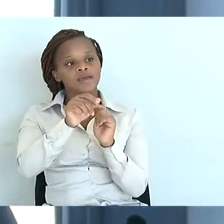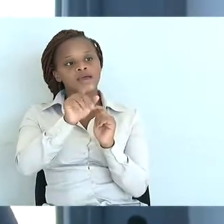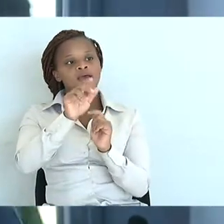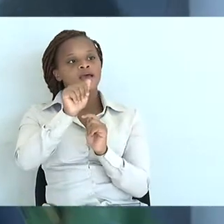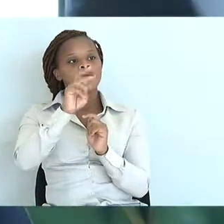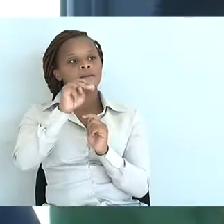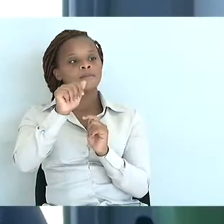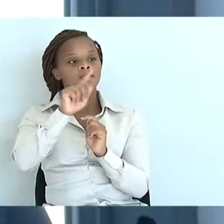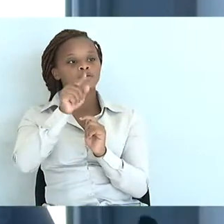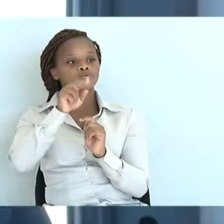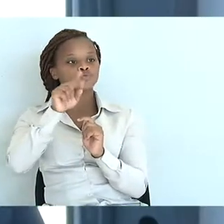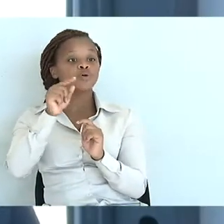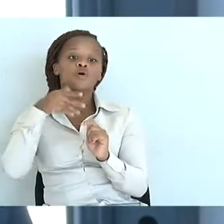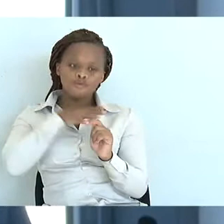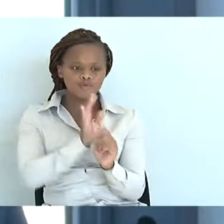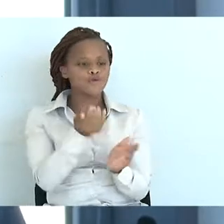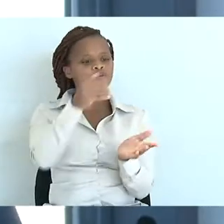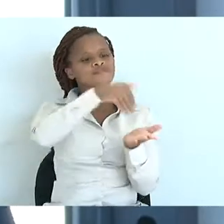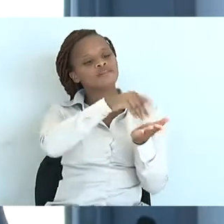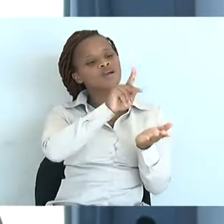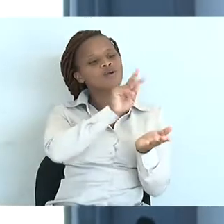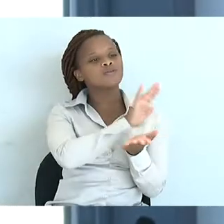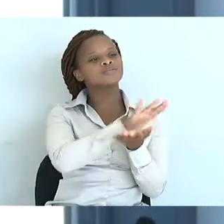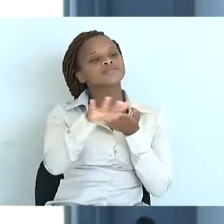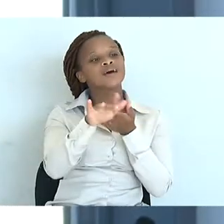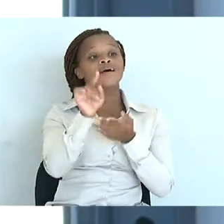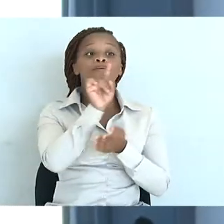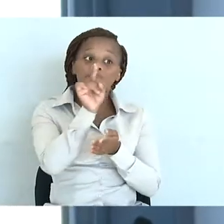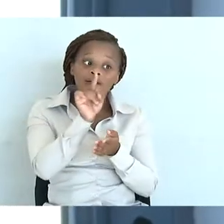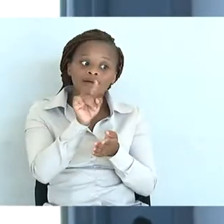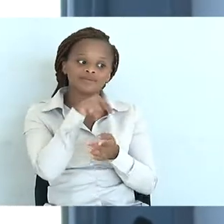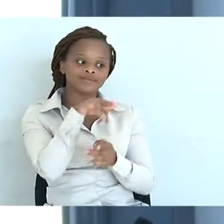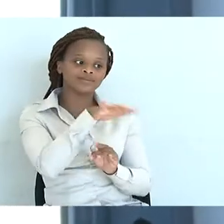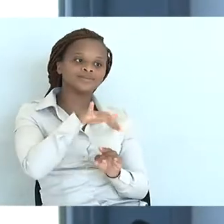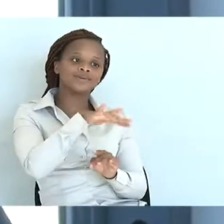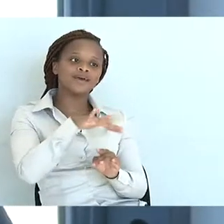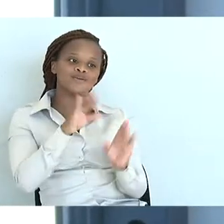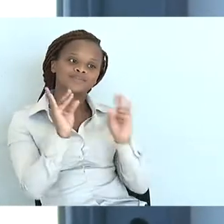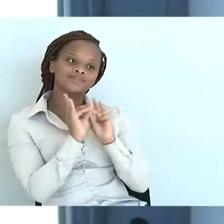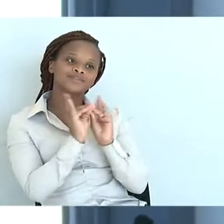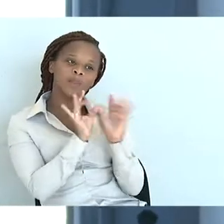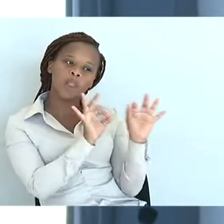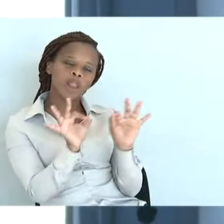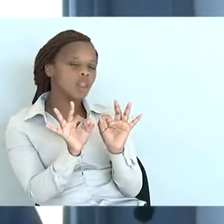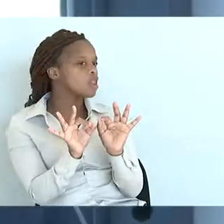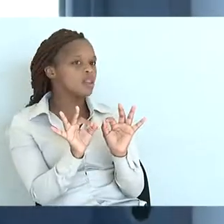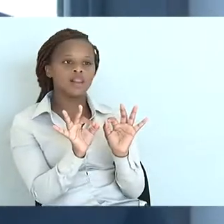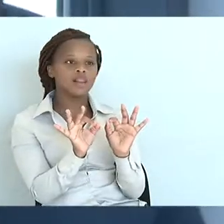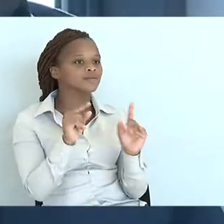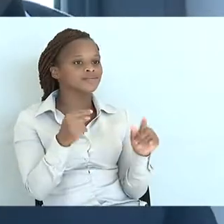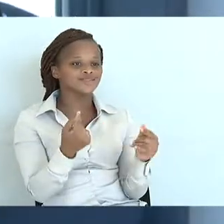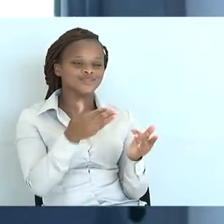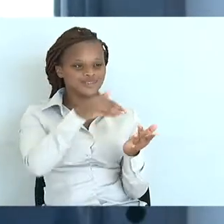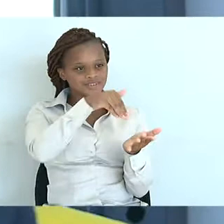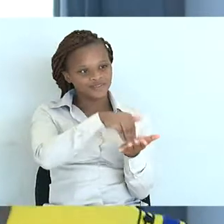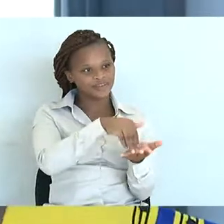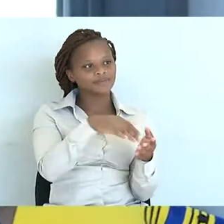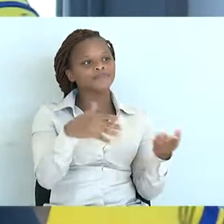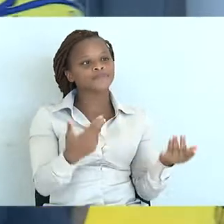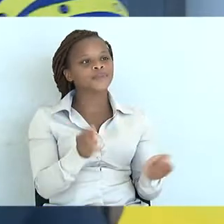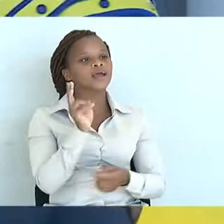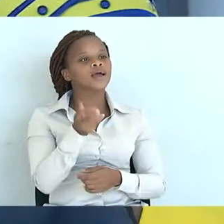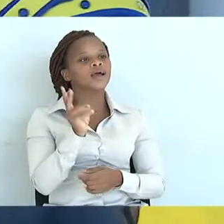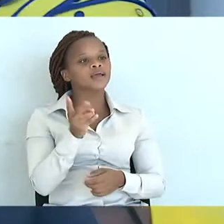facility, which does not allow them to come, they could not come. We are again forwarding